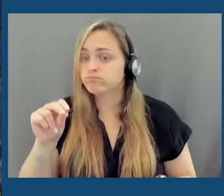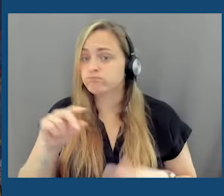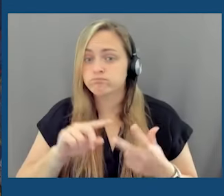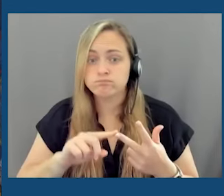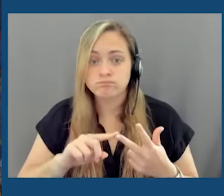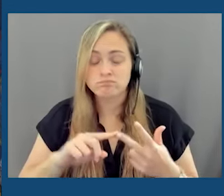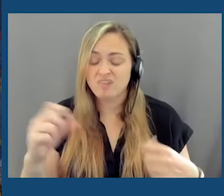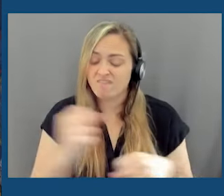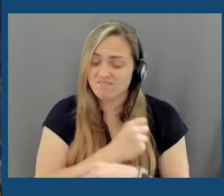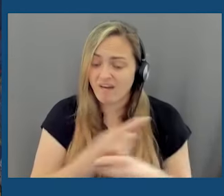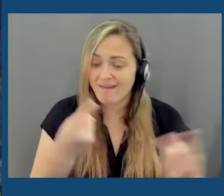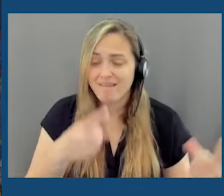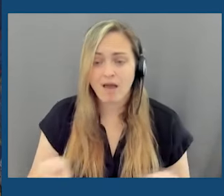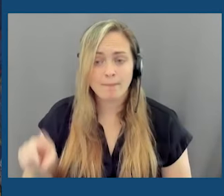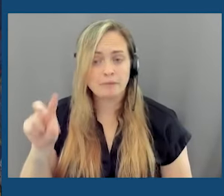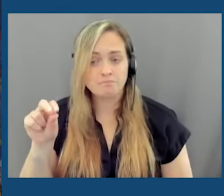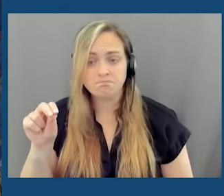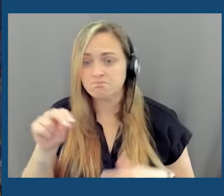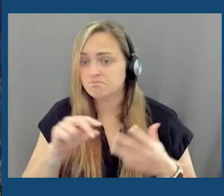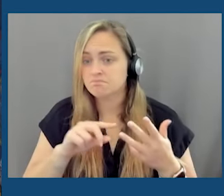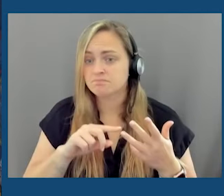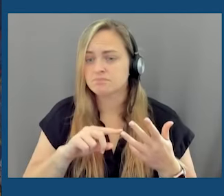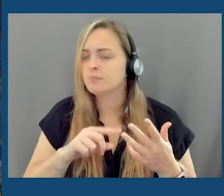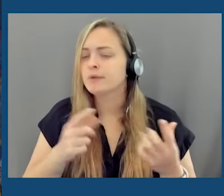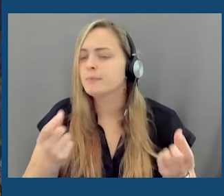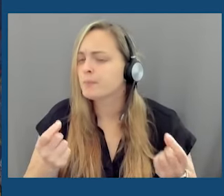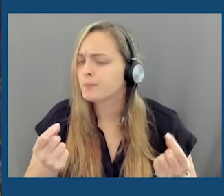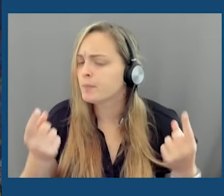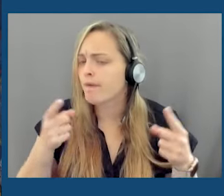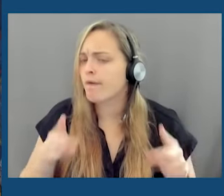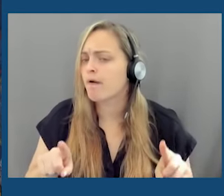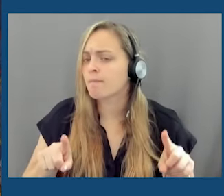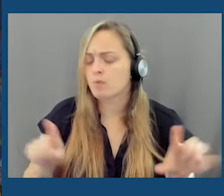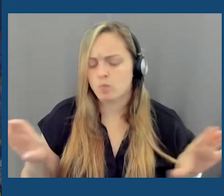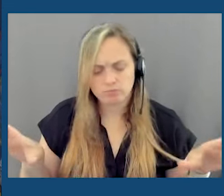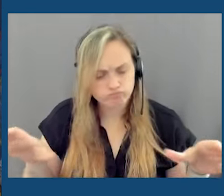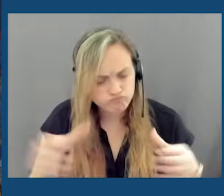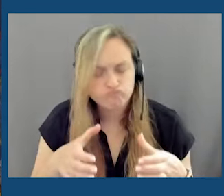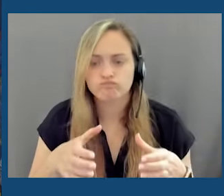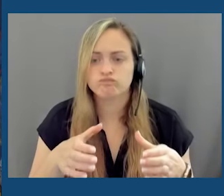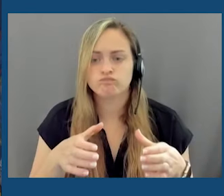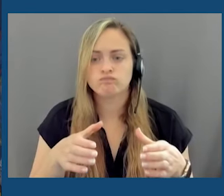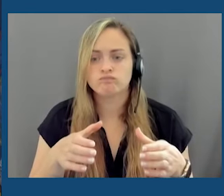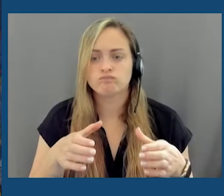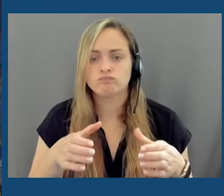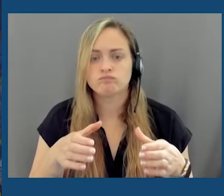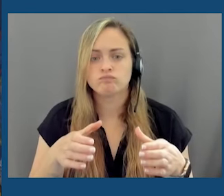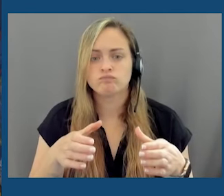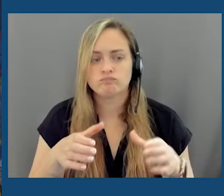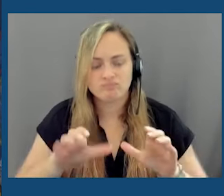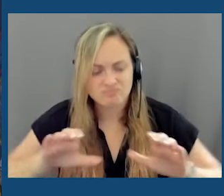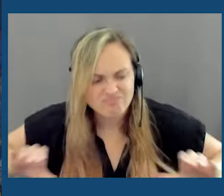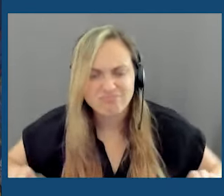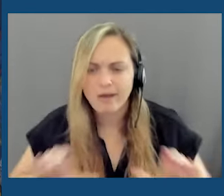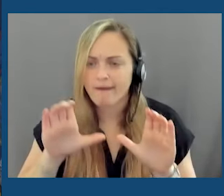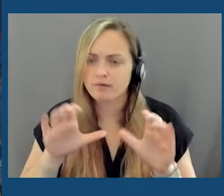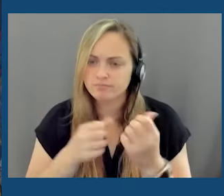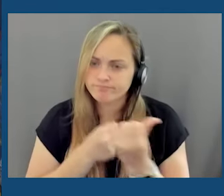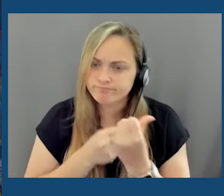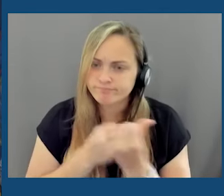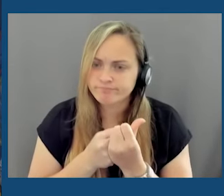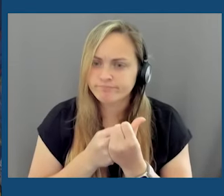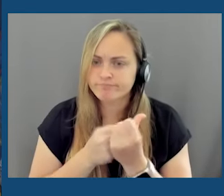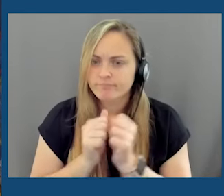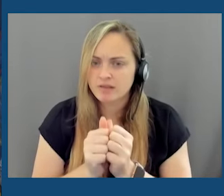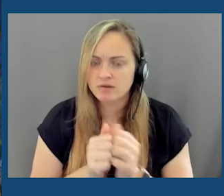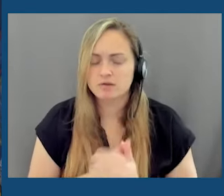fight ensued, but what it did, it galvanized us to action. And I